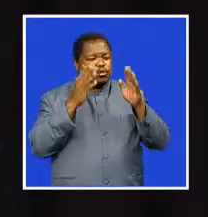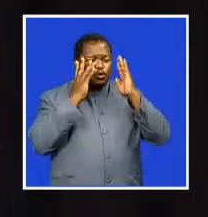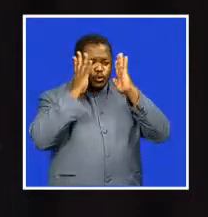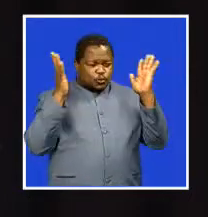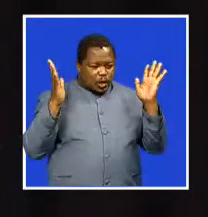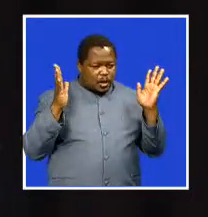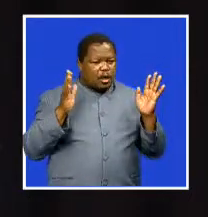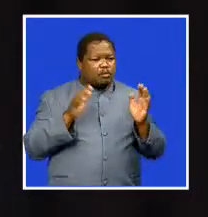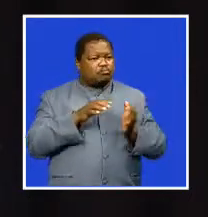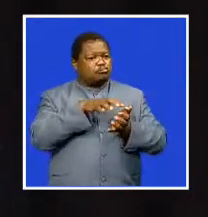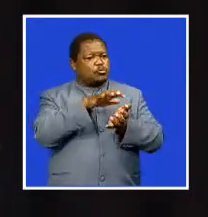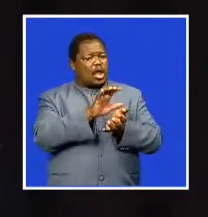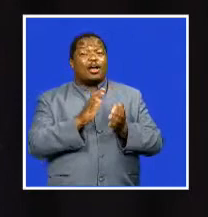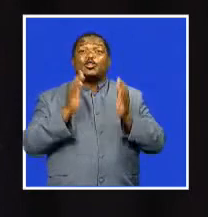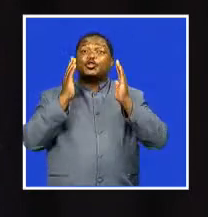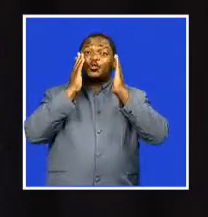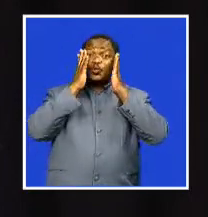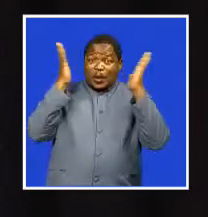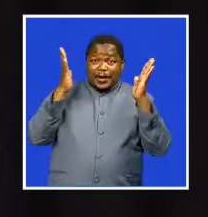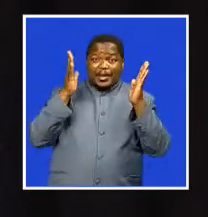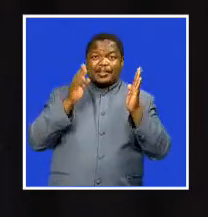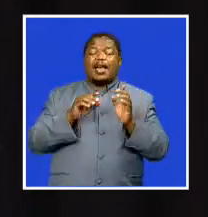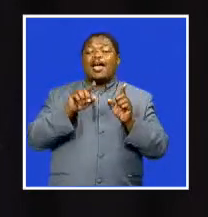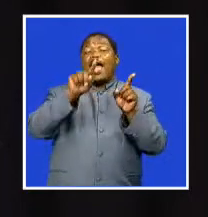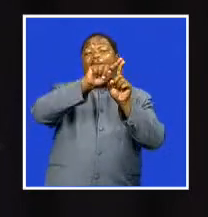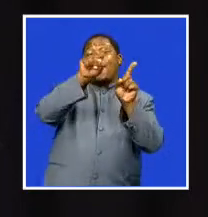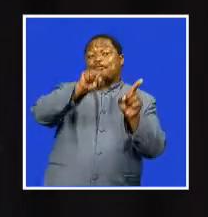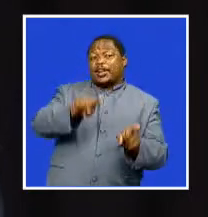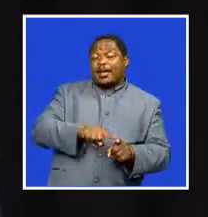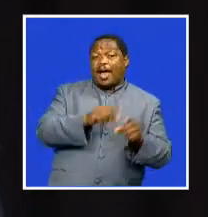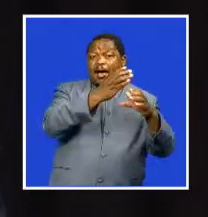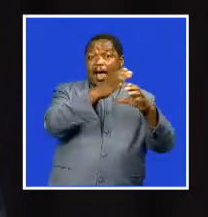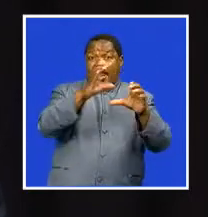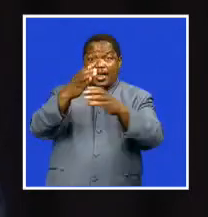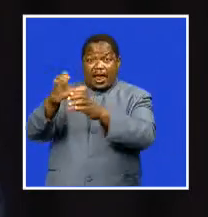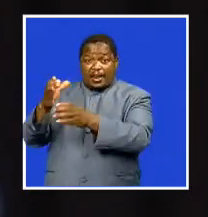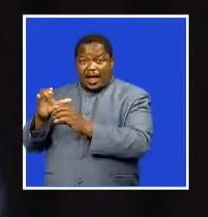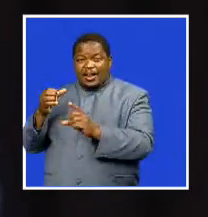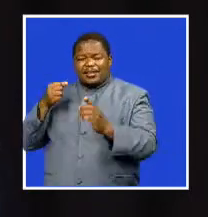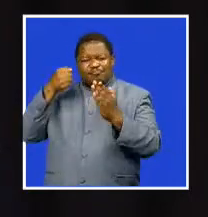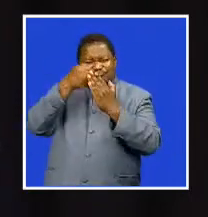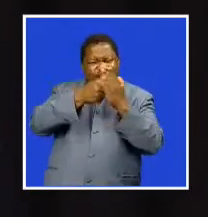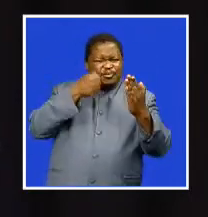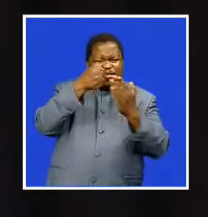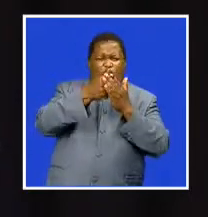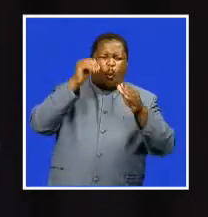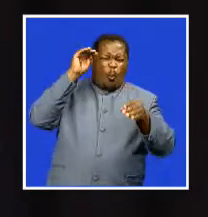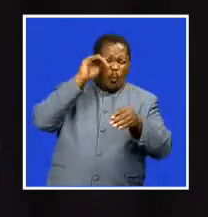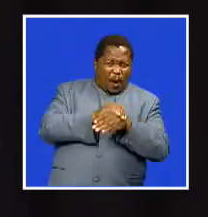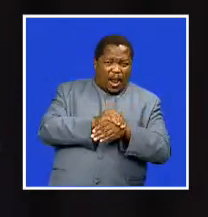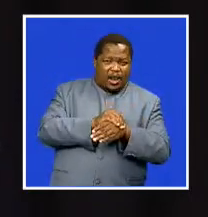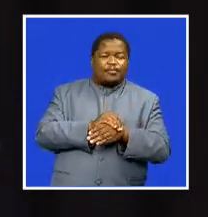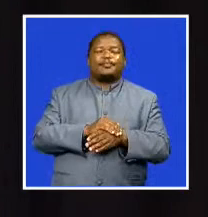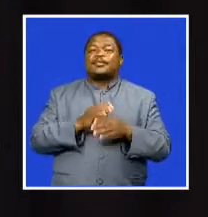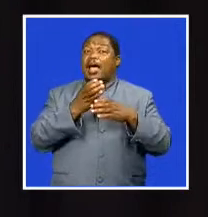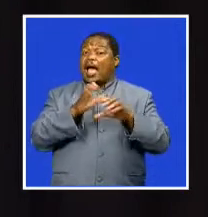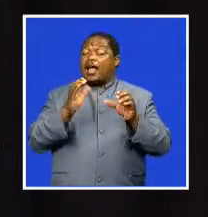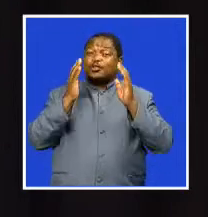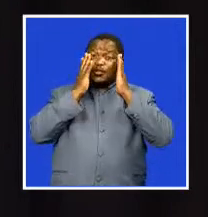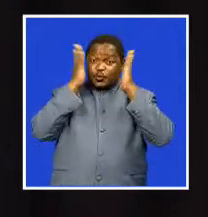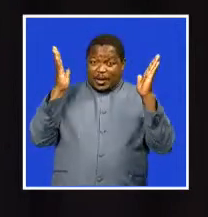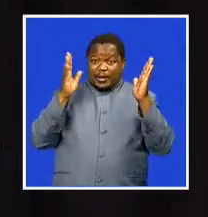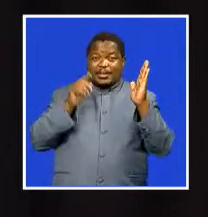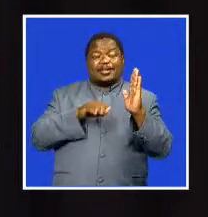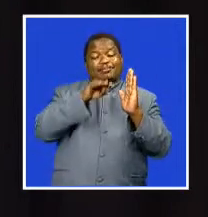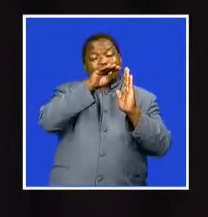bengifunda ikhuluma ngema decrease kuma infections bathi livela kangwani is in the top 5